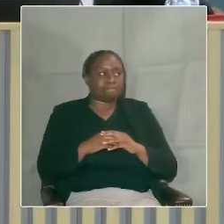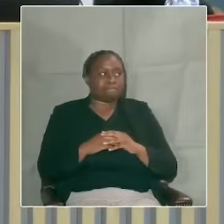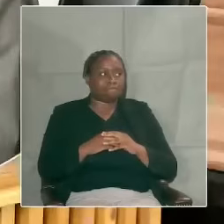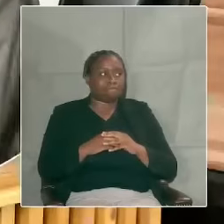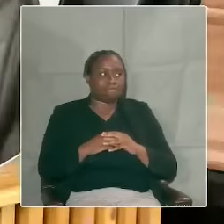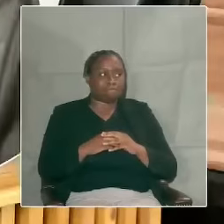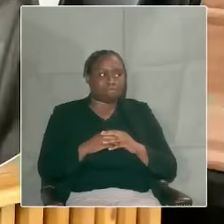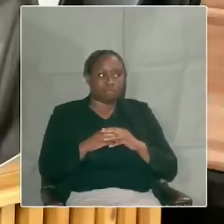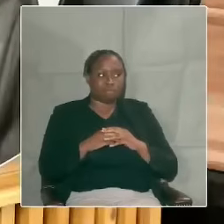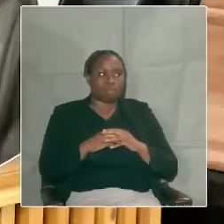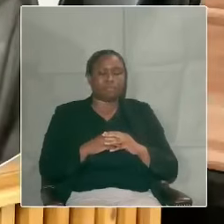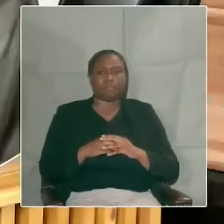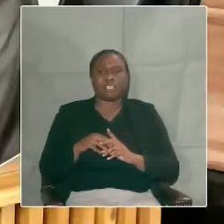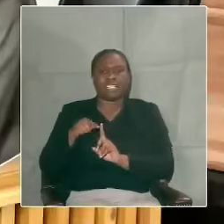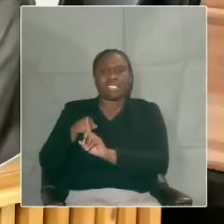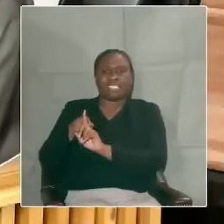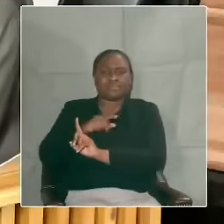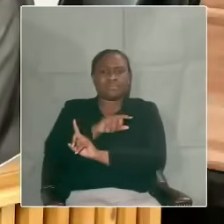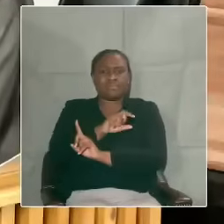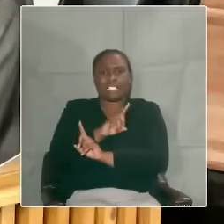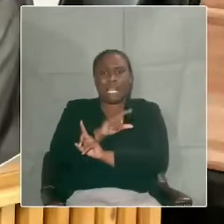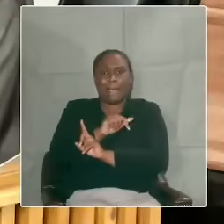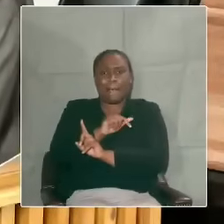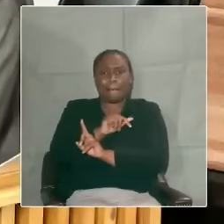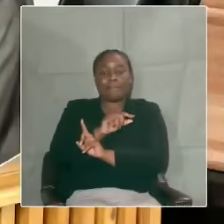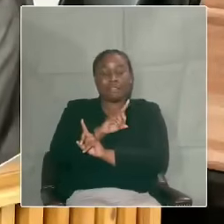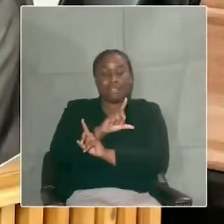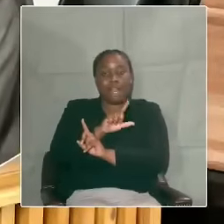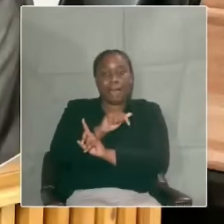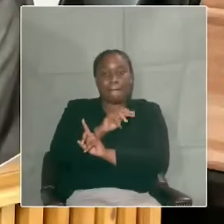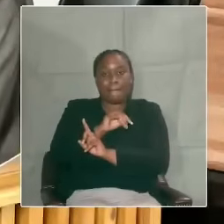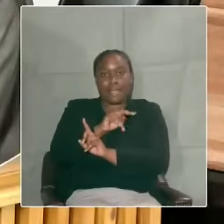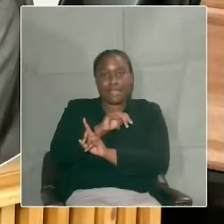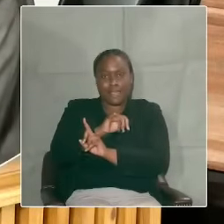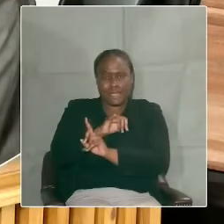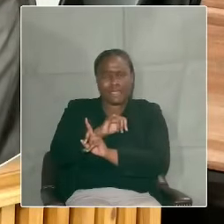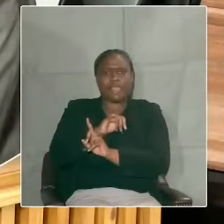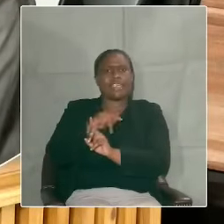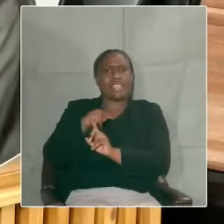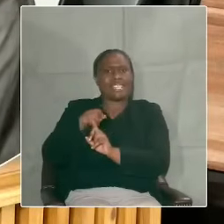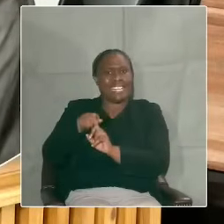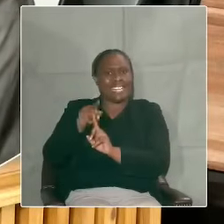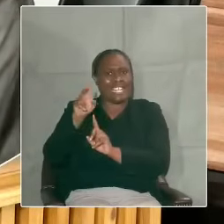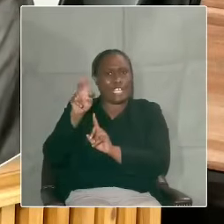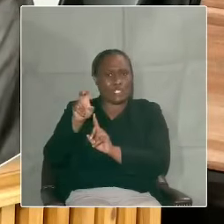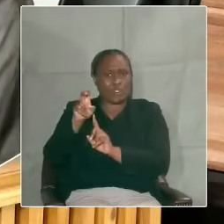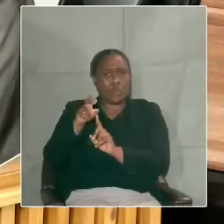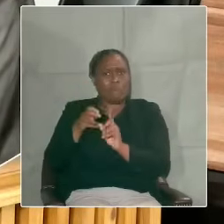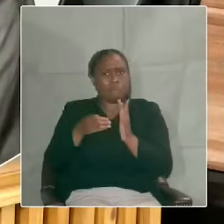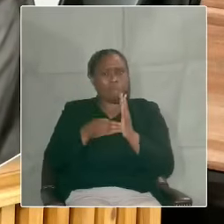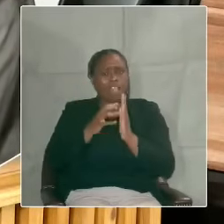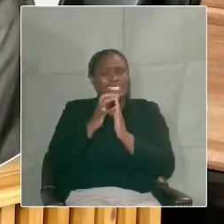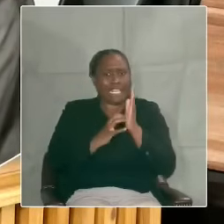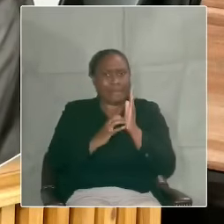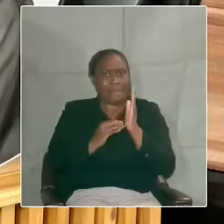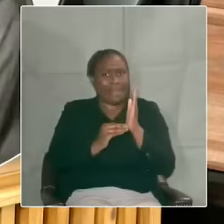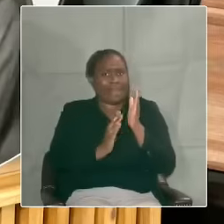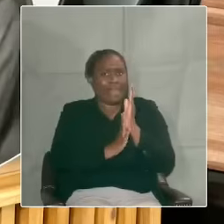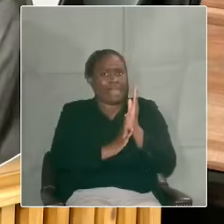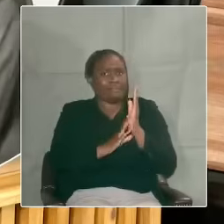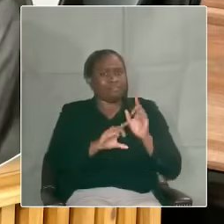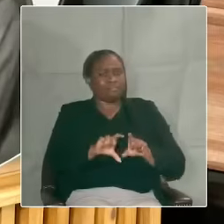This issue of Sergeant Dlamini, you deal with it later in your statement. Okay. And perhaps we'll deal with it